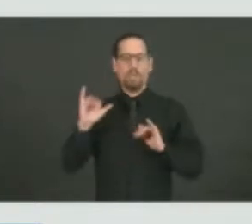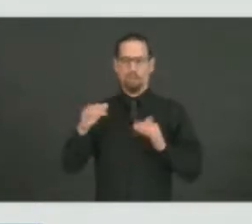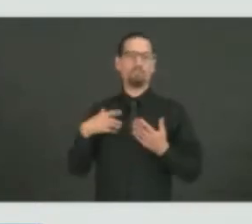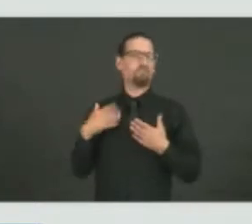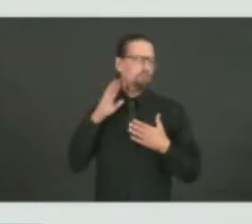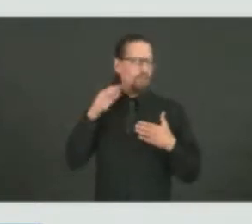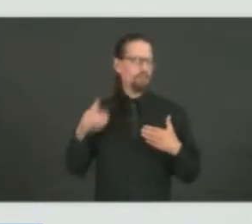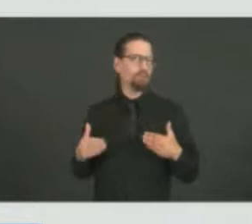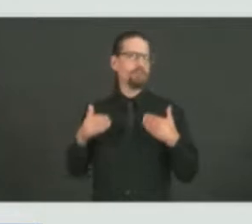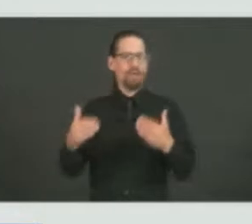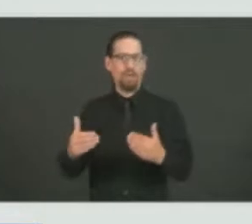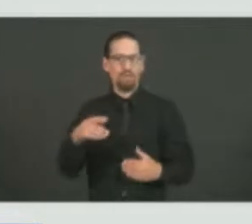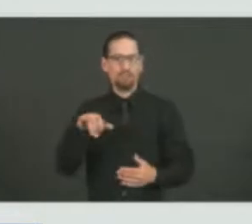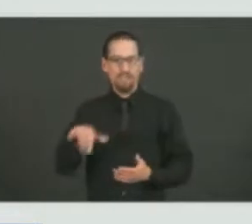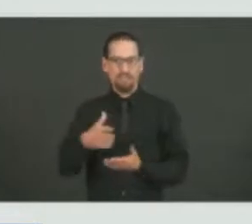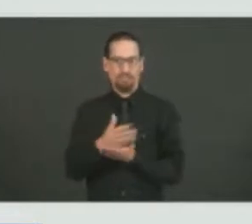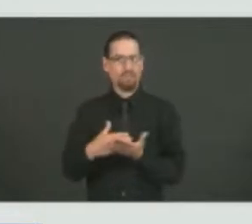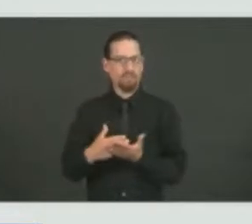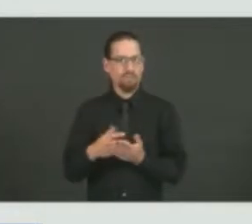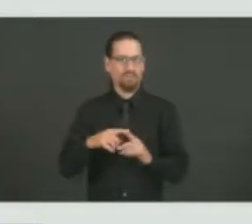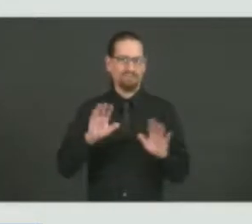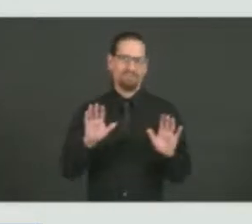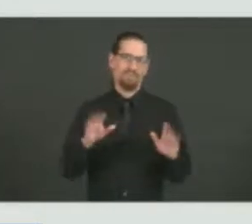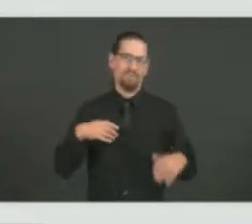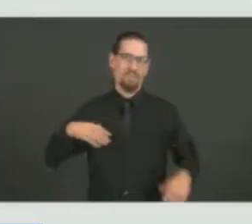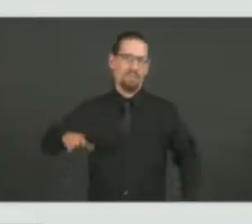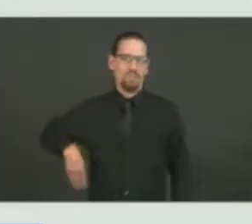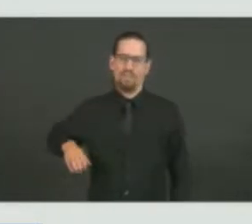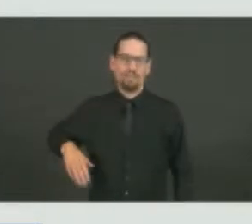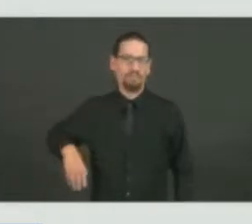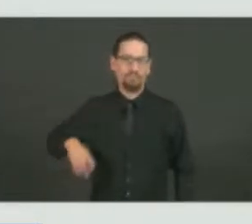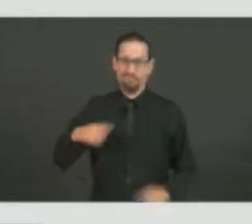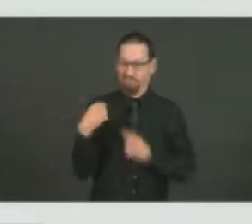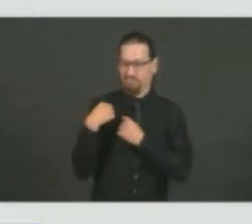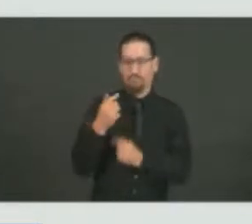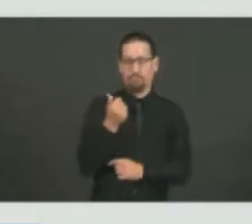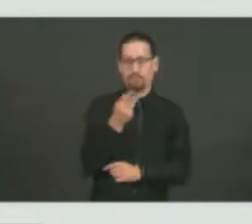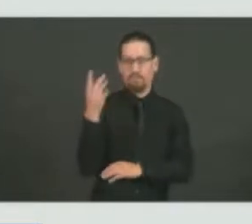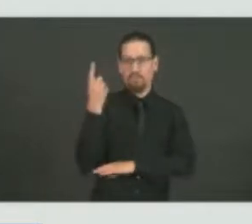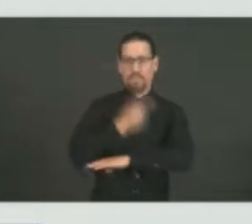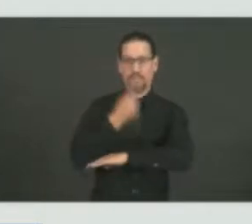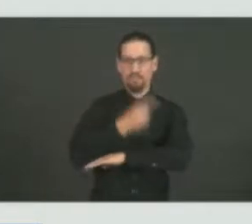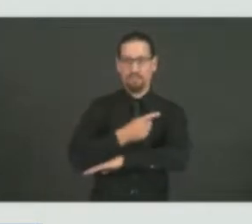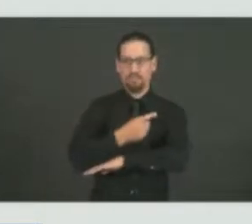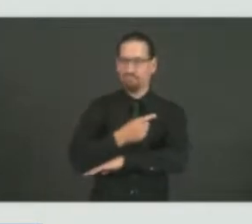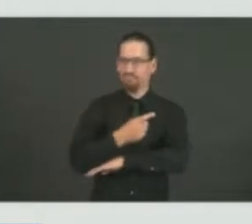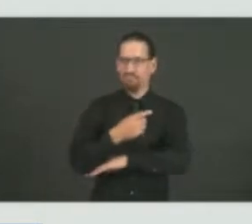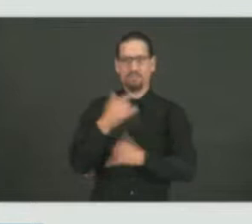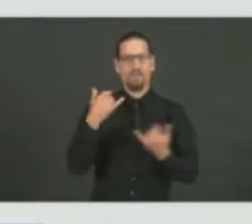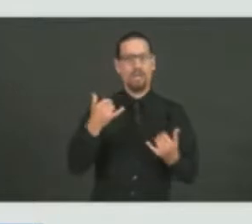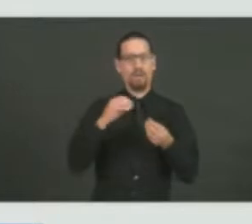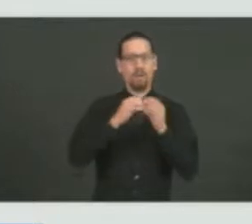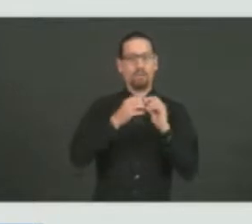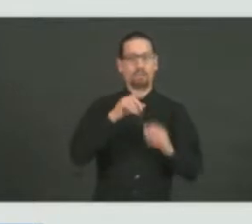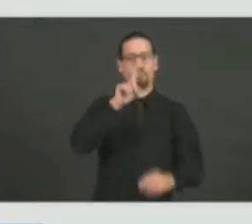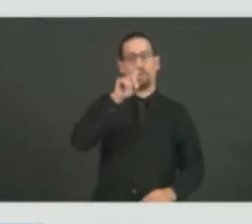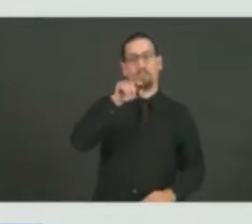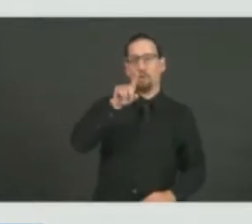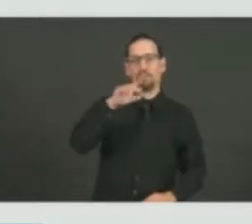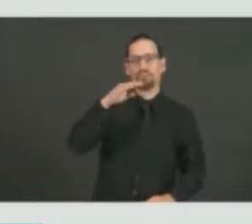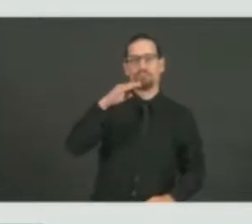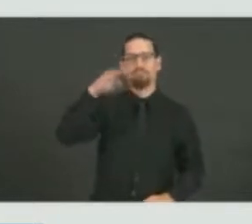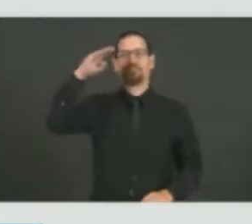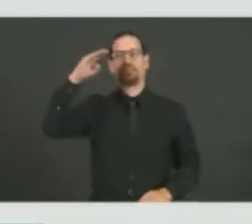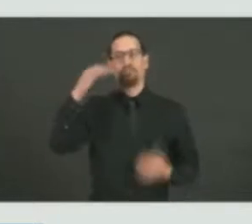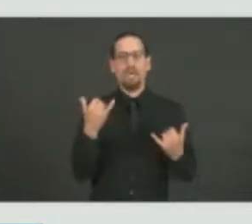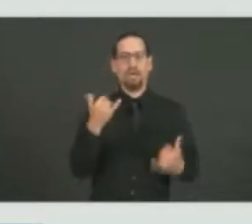Unfortunately, we're not there. In the past few days, we've seen that number increase. It's estimated to be around 1.3